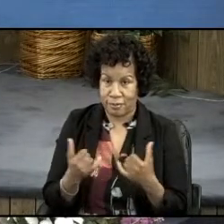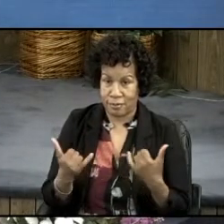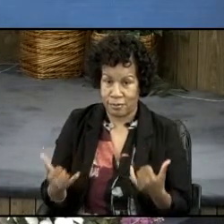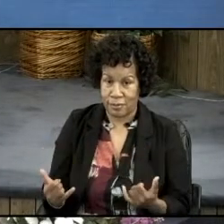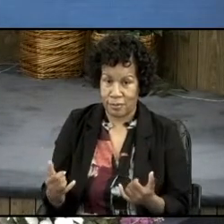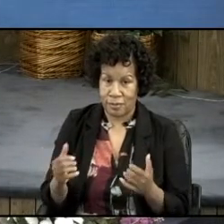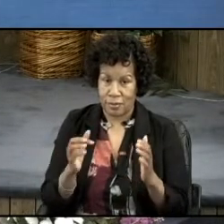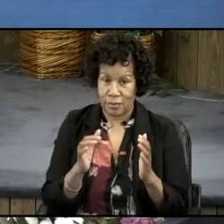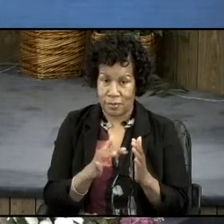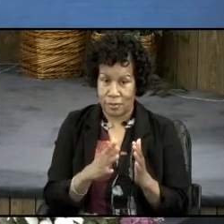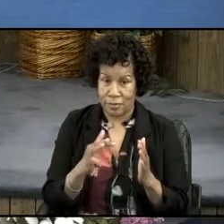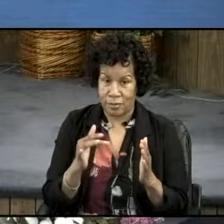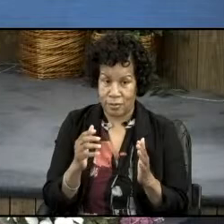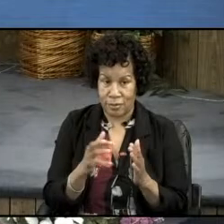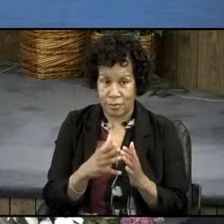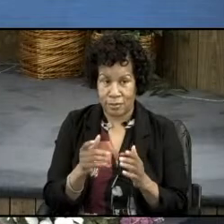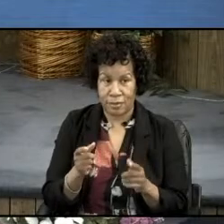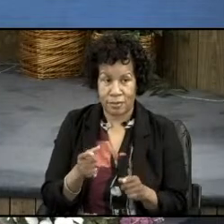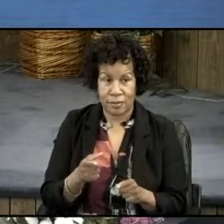reading